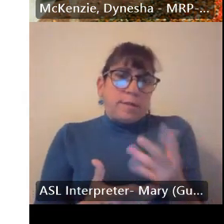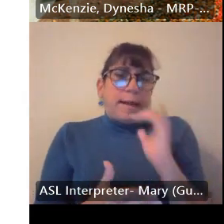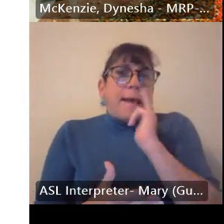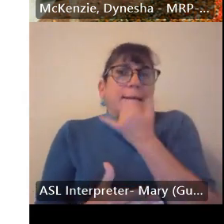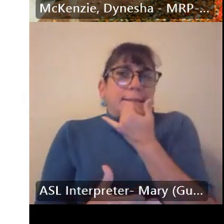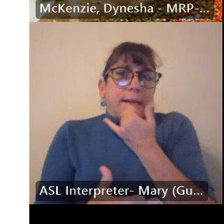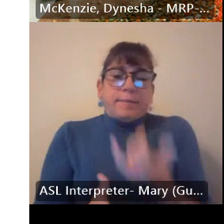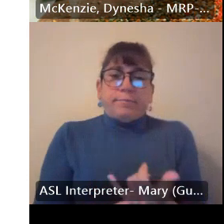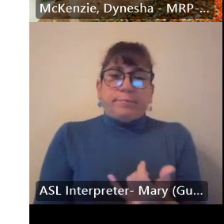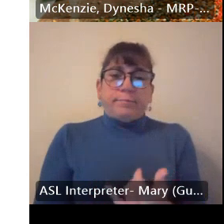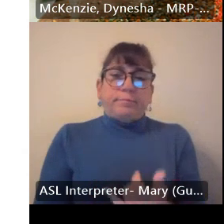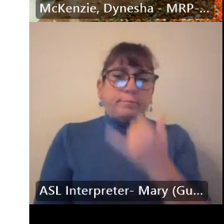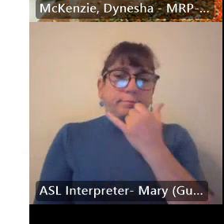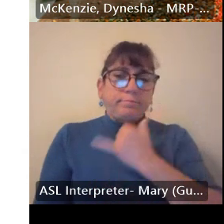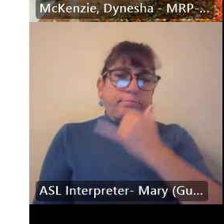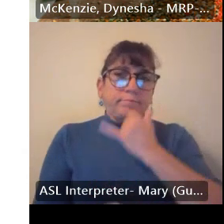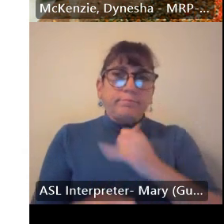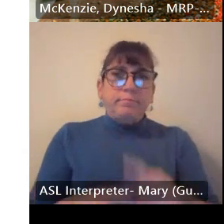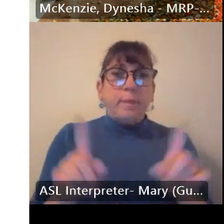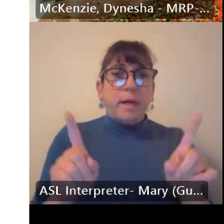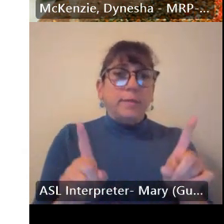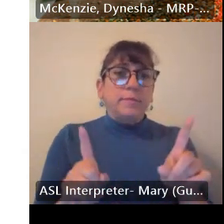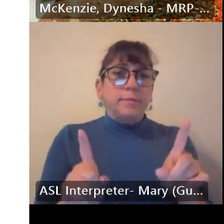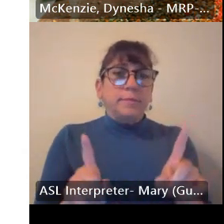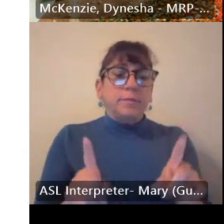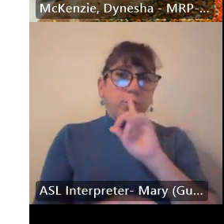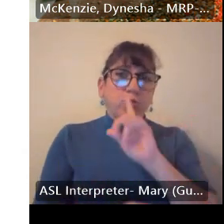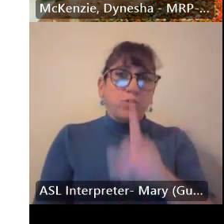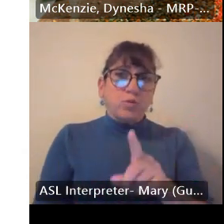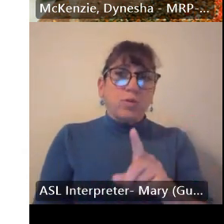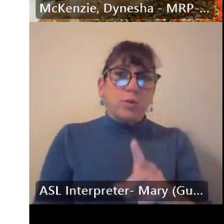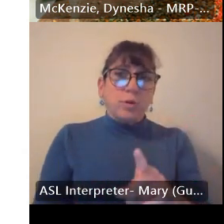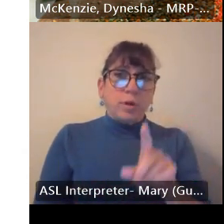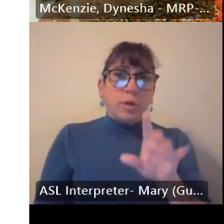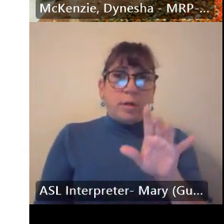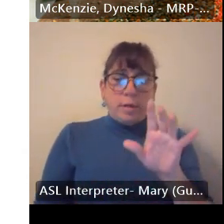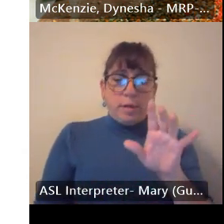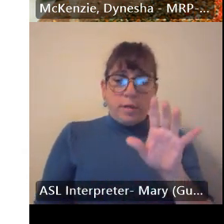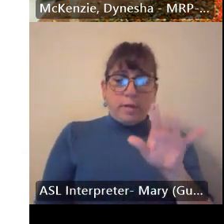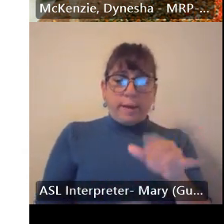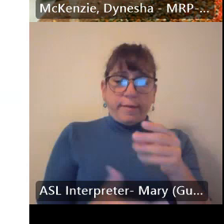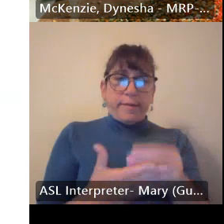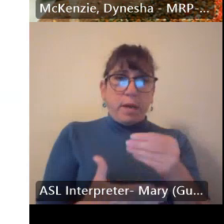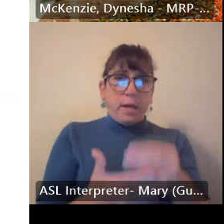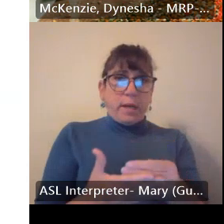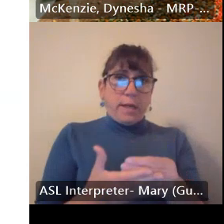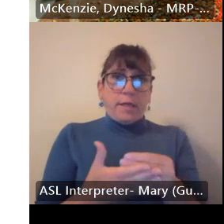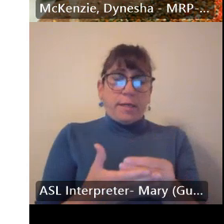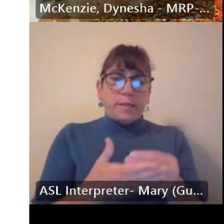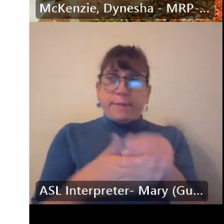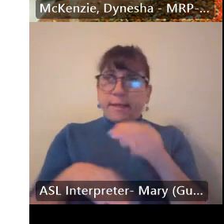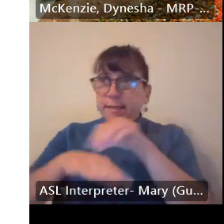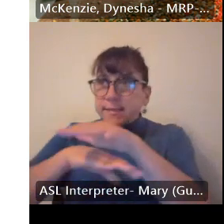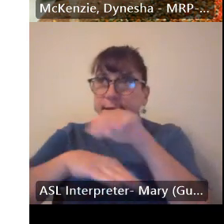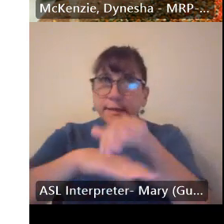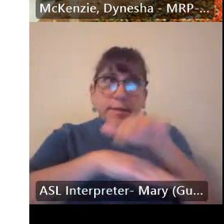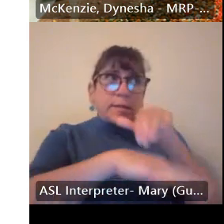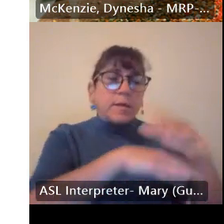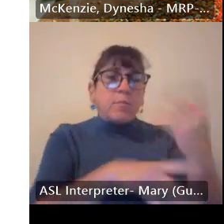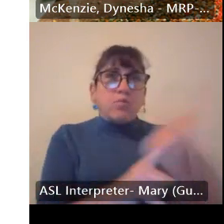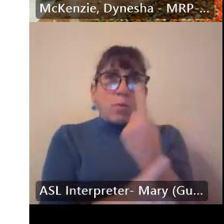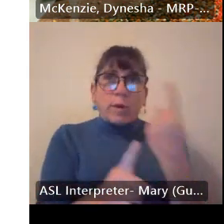error, but to make sure that the money is going where it's supposed to go,